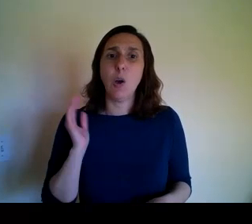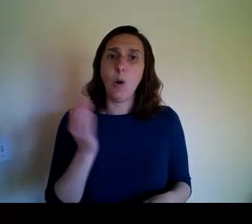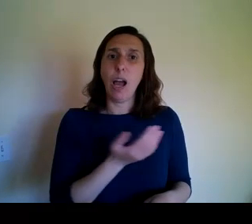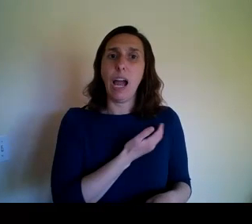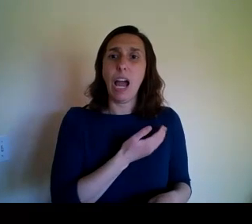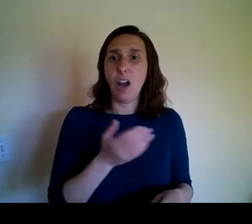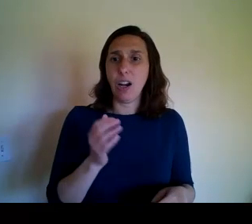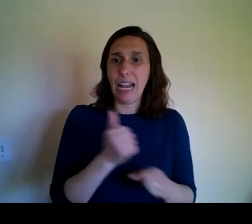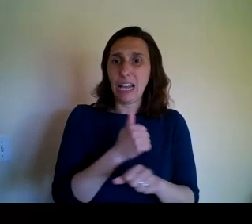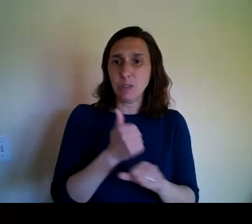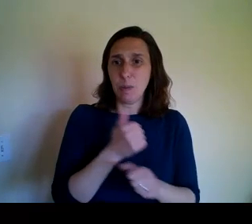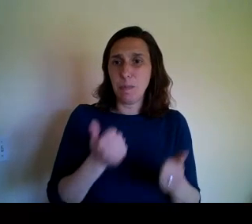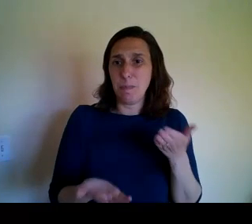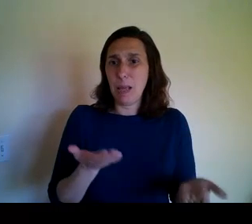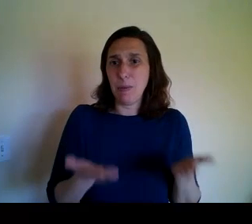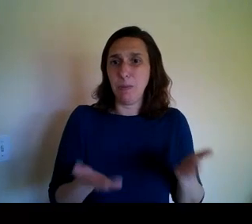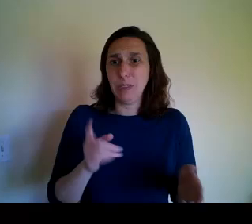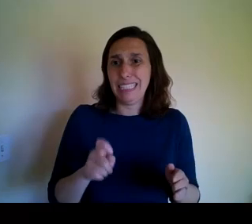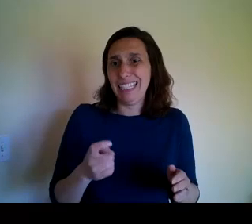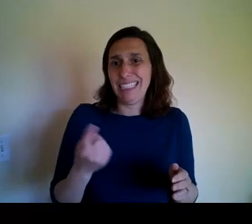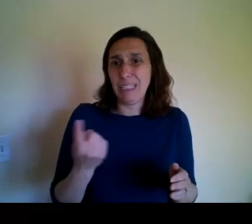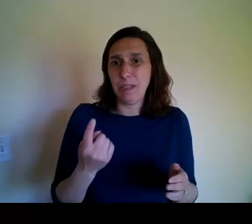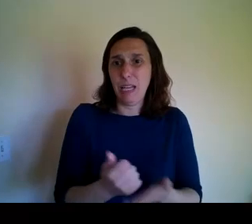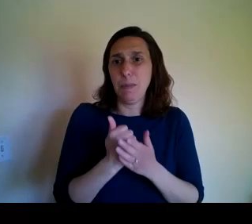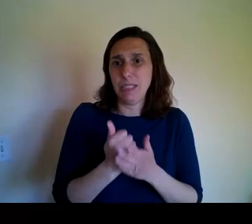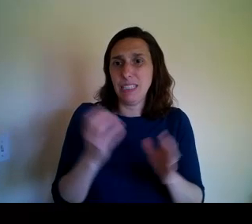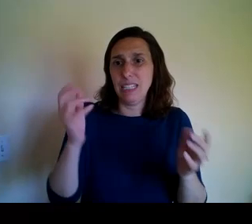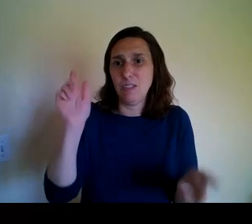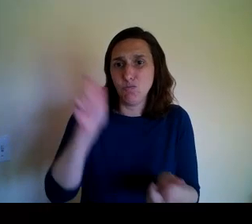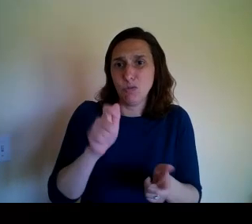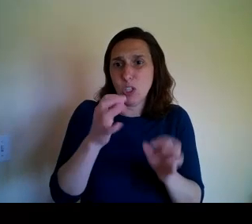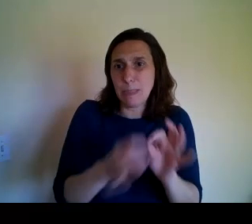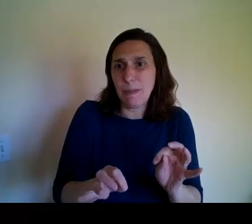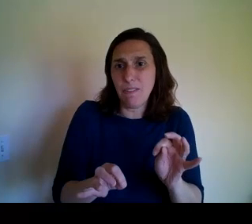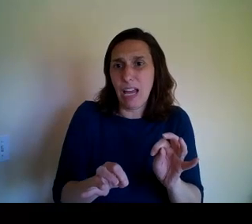need to simplify like this. Let's go here. So I'm going to have log